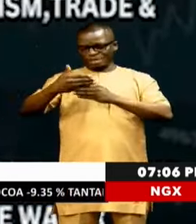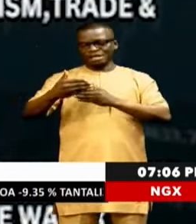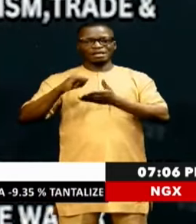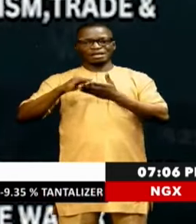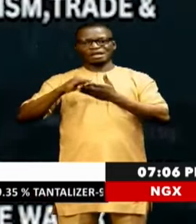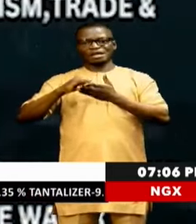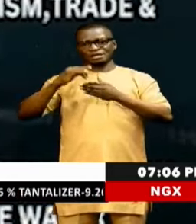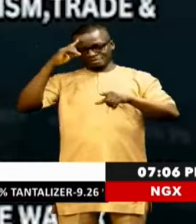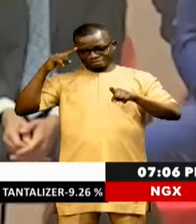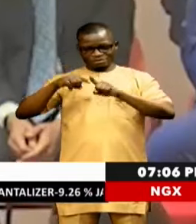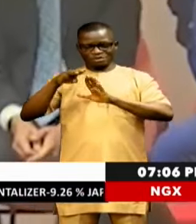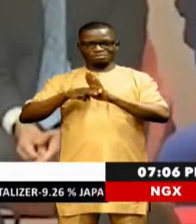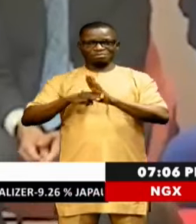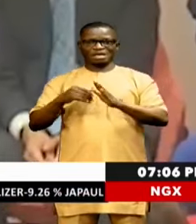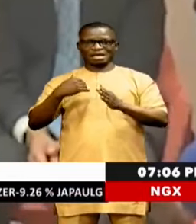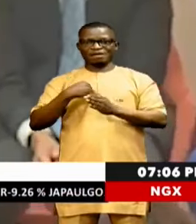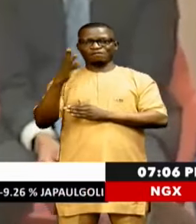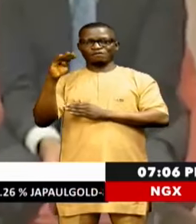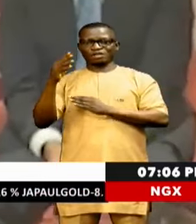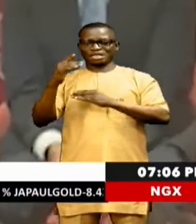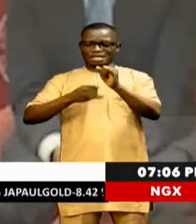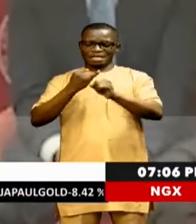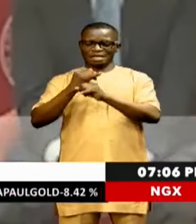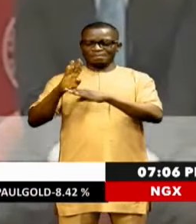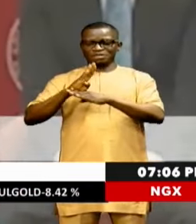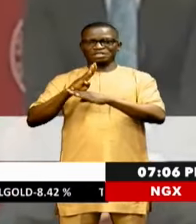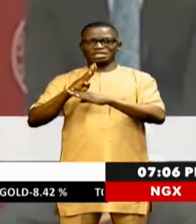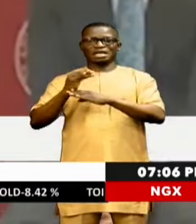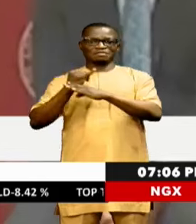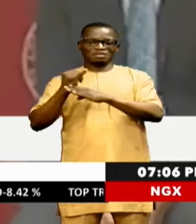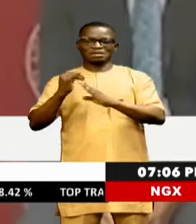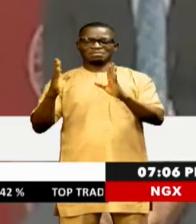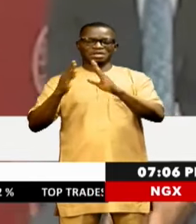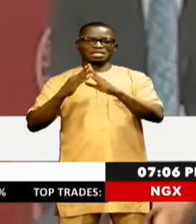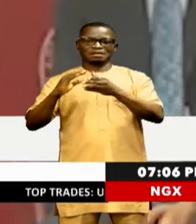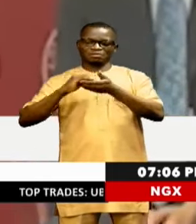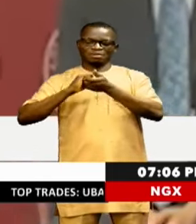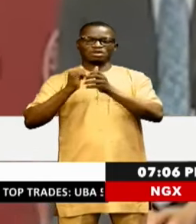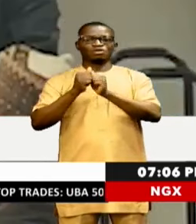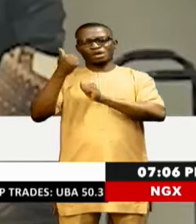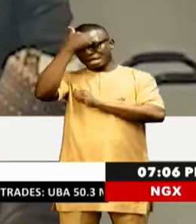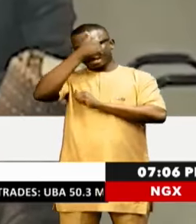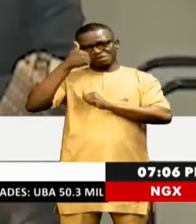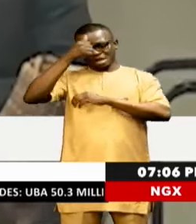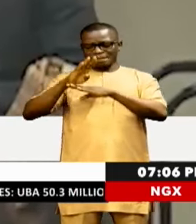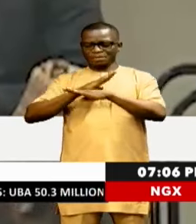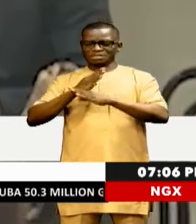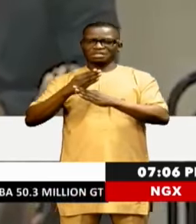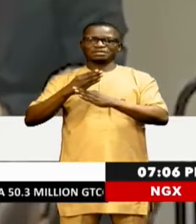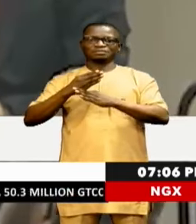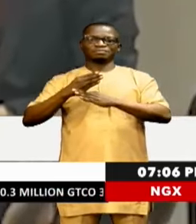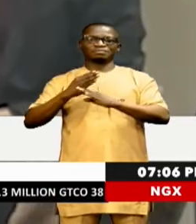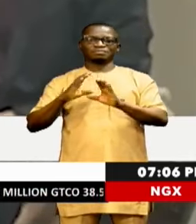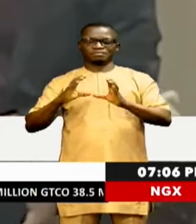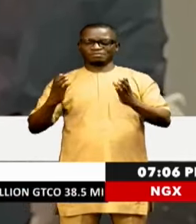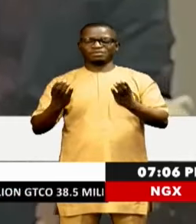the FIN hosted its fourth International Trade and Investment Forum in collaboration with the African Business Roundtable.